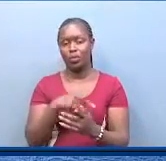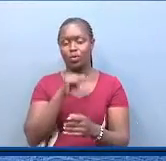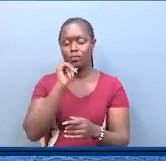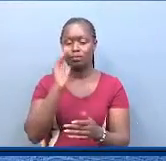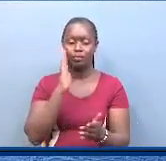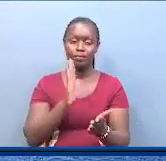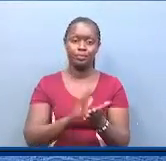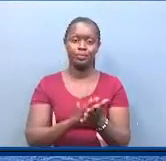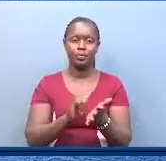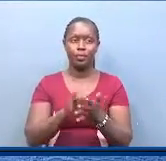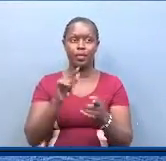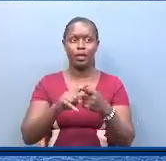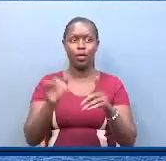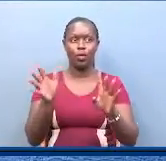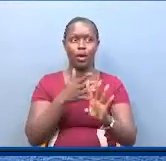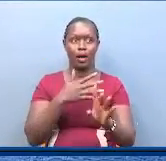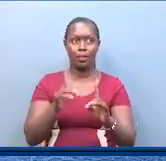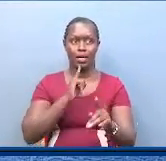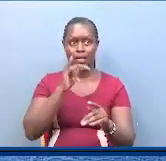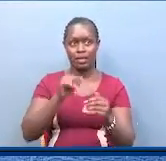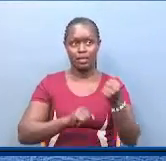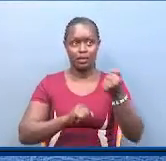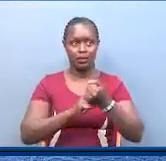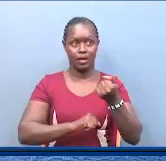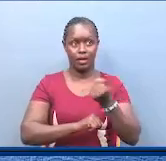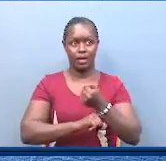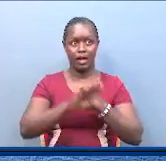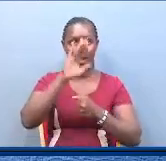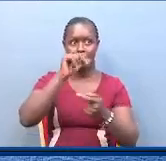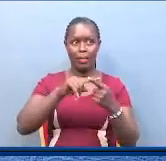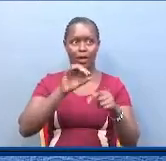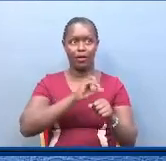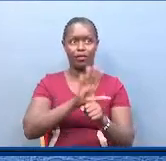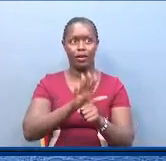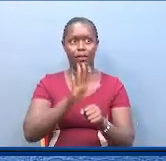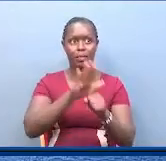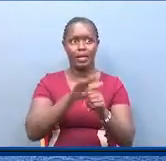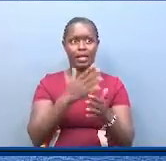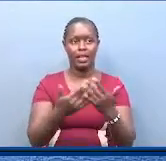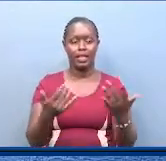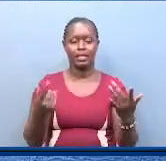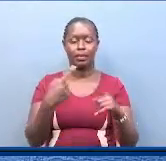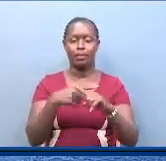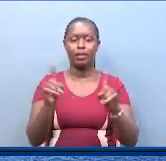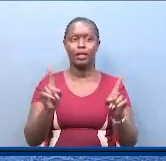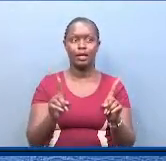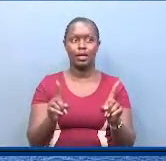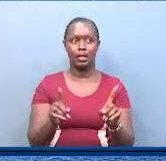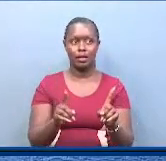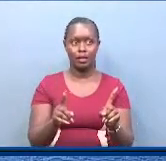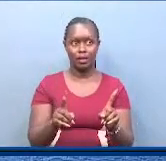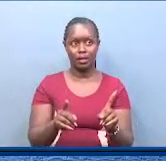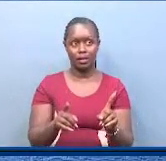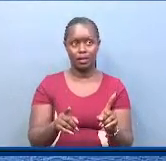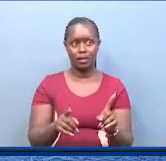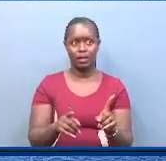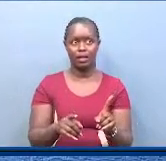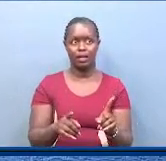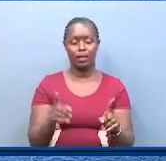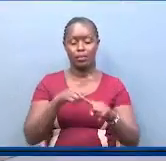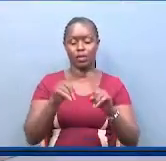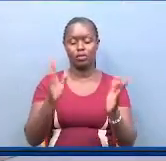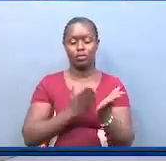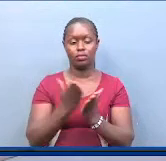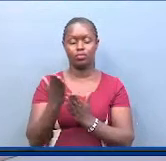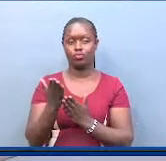that your campaign is funded by COVID billions and many of the things of the sort. And through the fact, allegedly, of course, again, isn't it? But through the